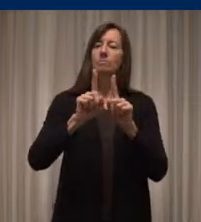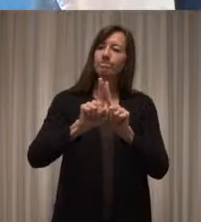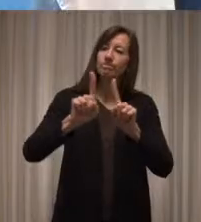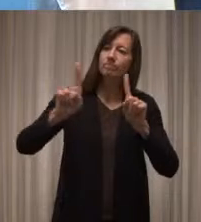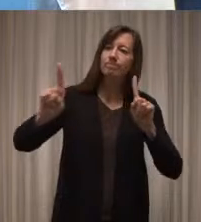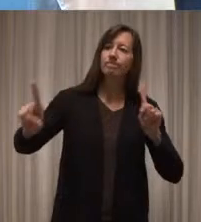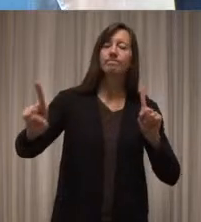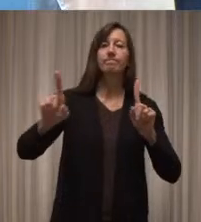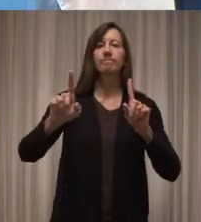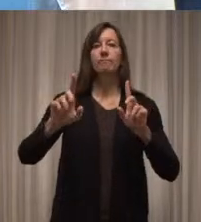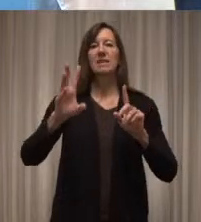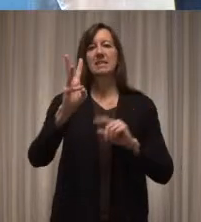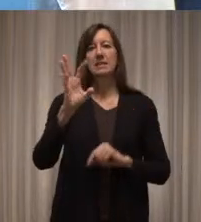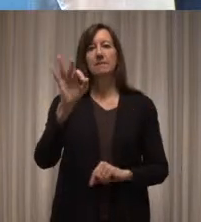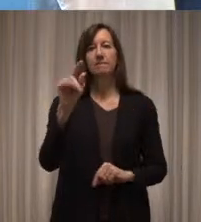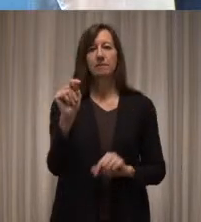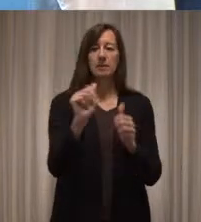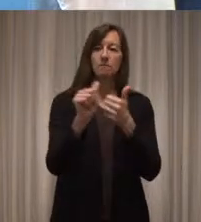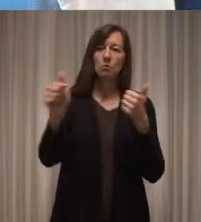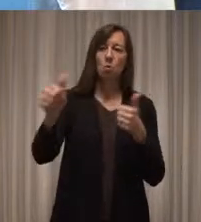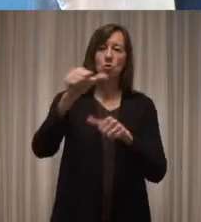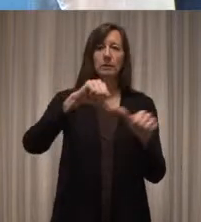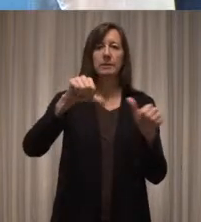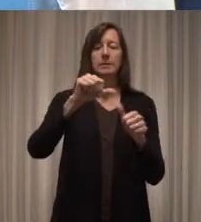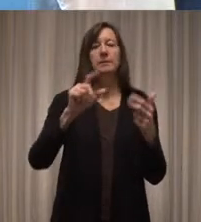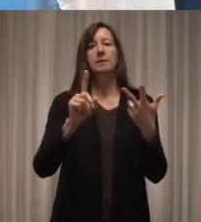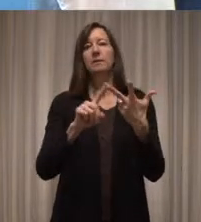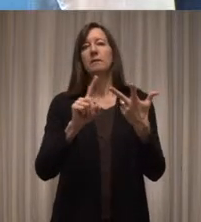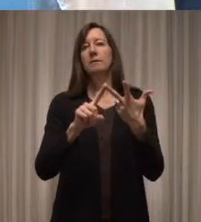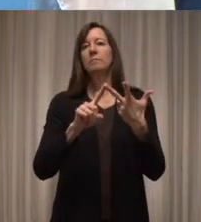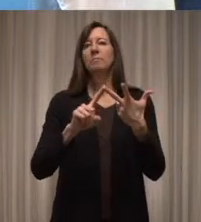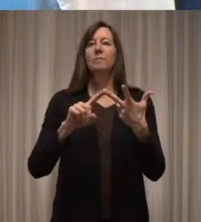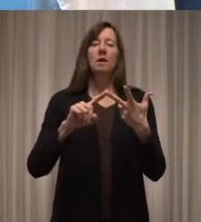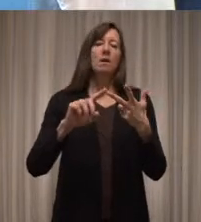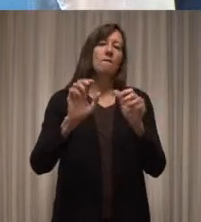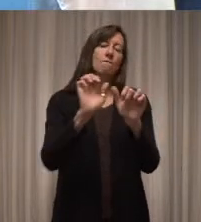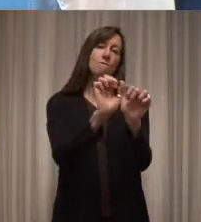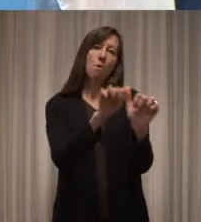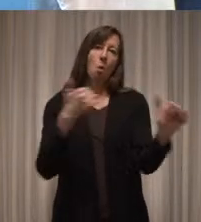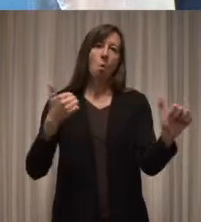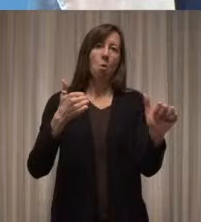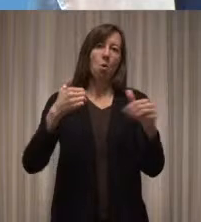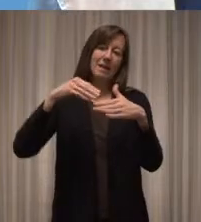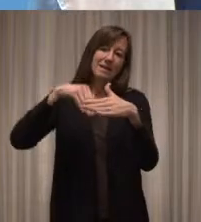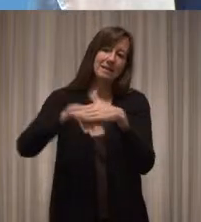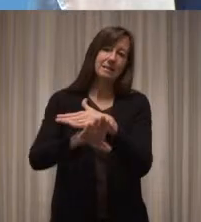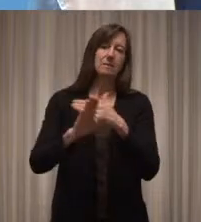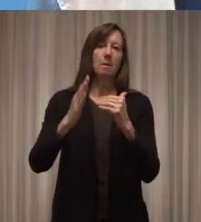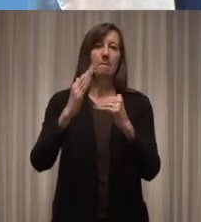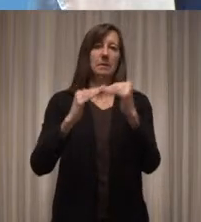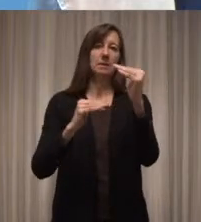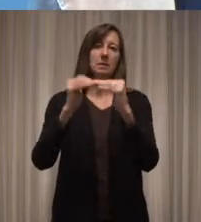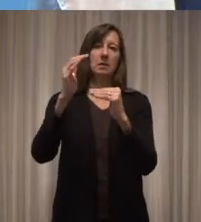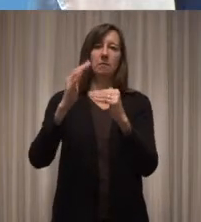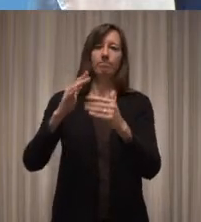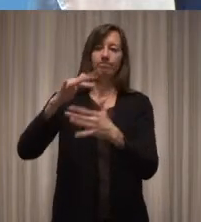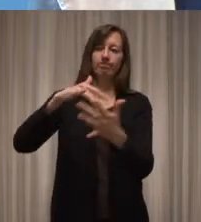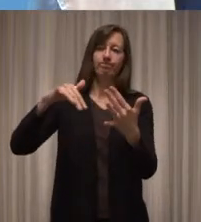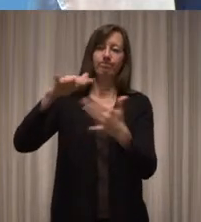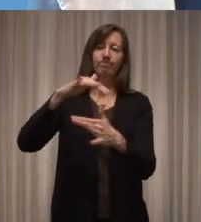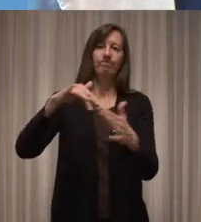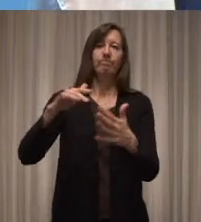hands, and avoid those gatherings and indoor gatherings, which we now know are the predominant way that we